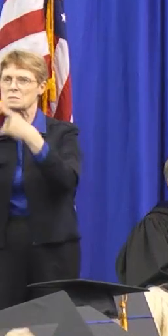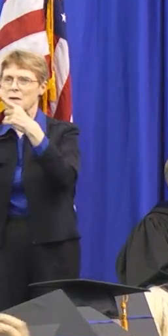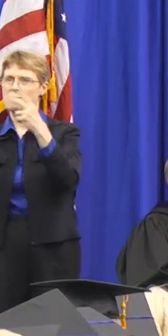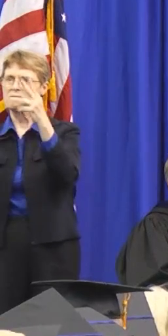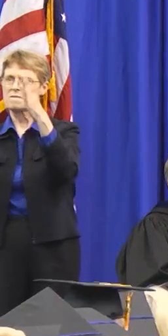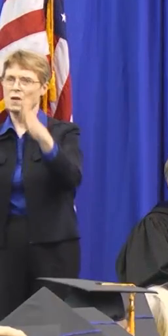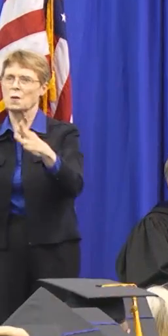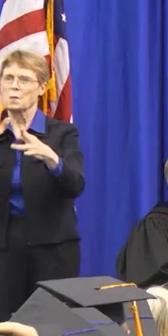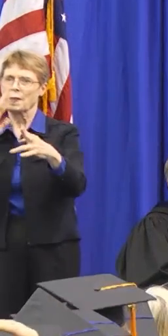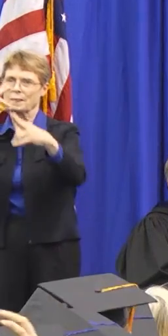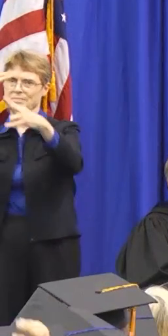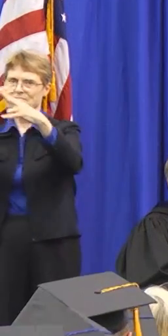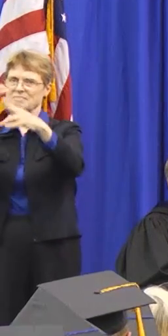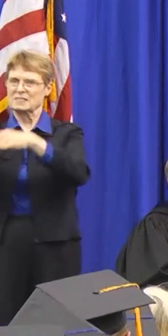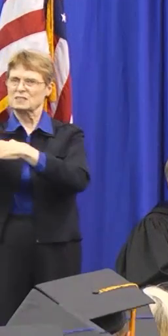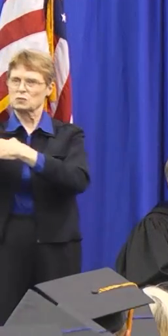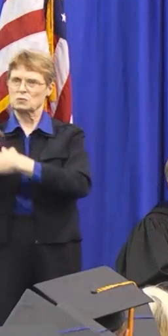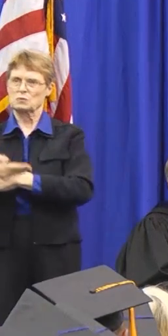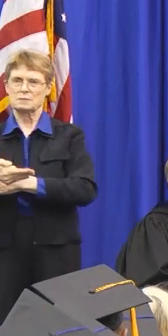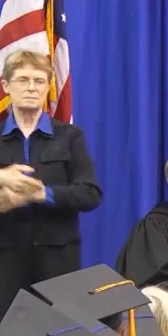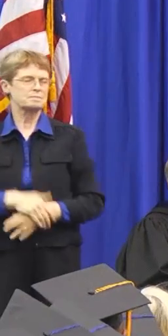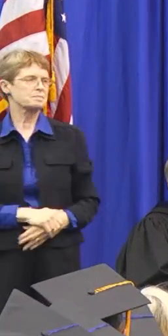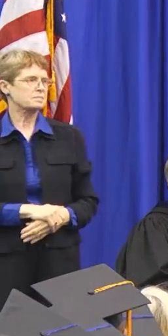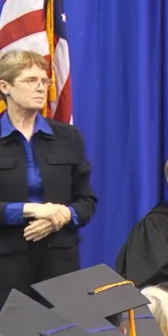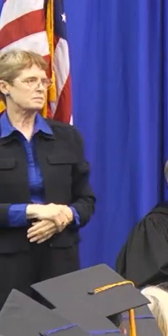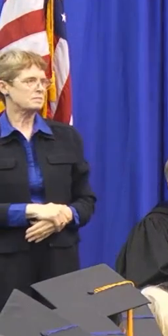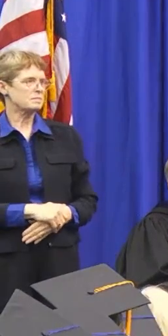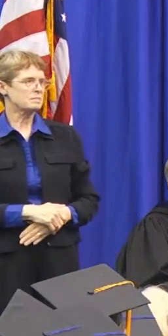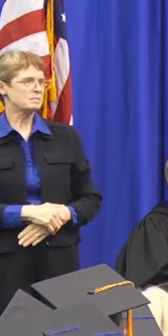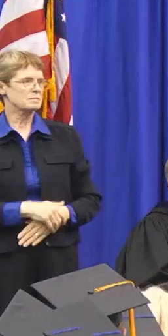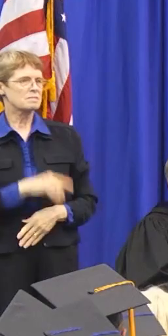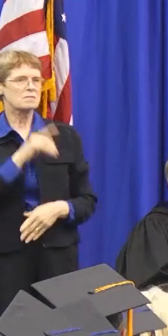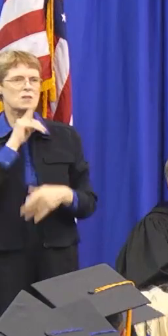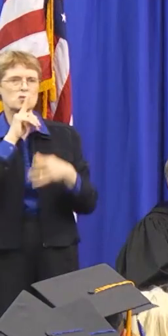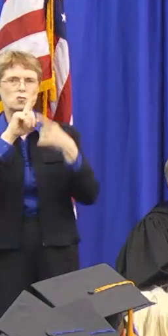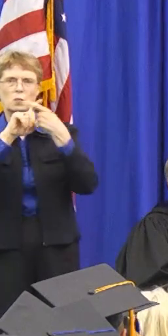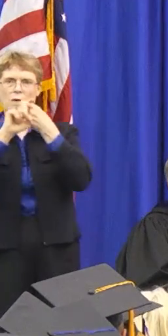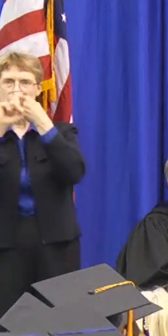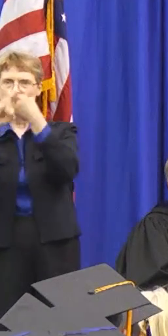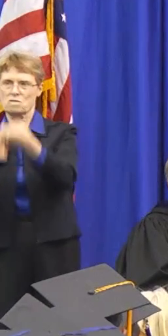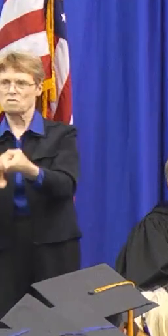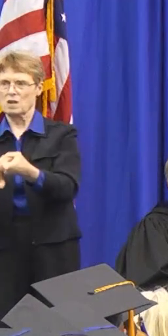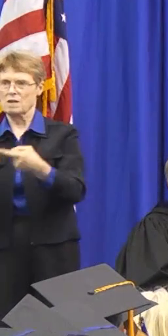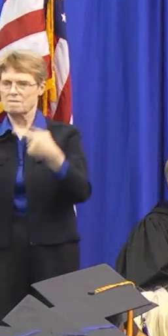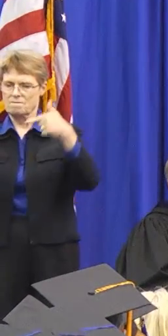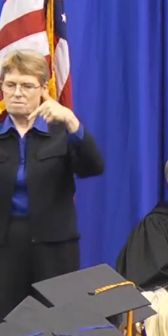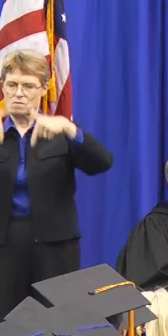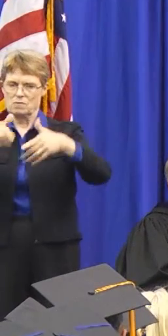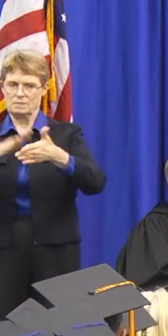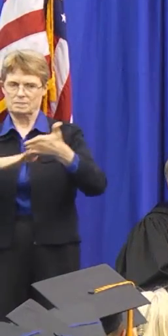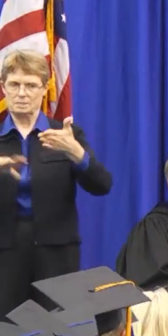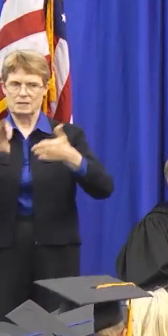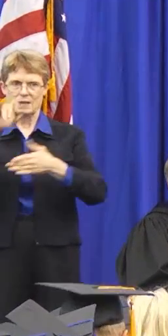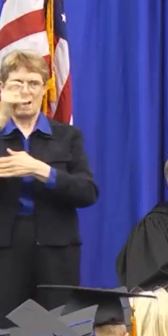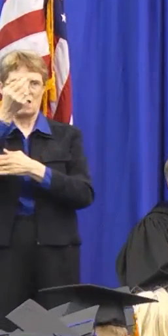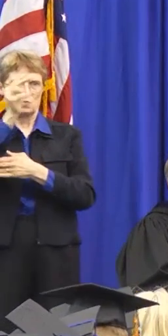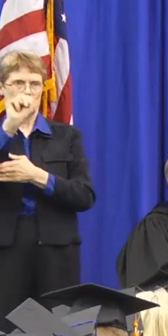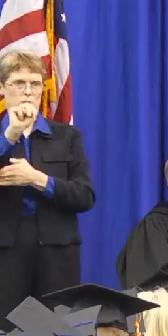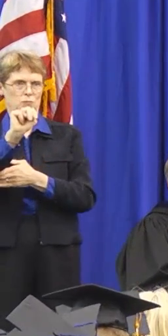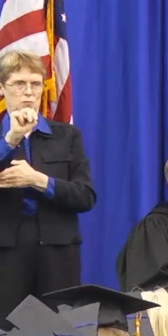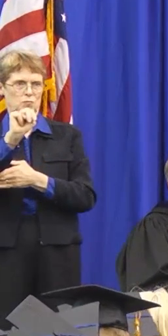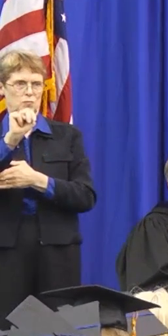to introduce to you. They are true friends to Calhoun, working